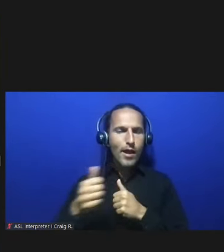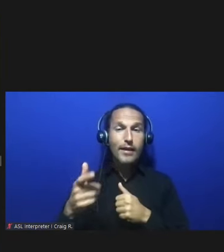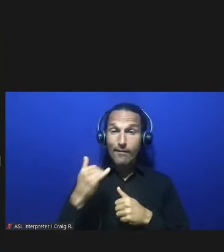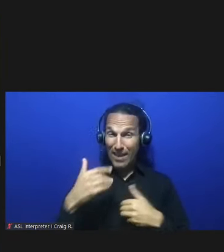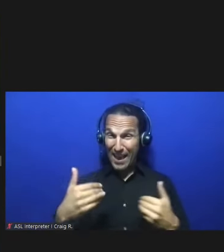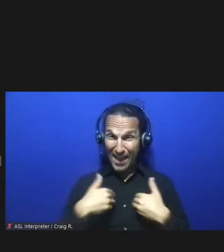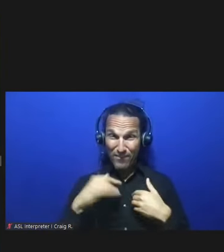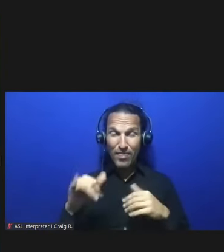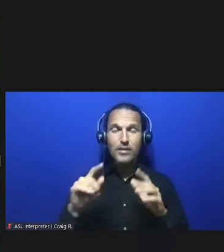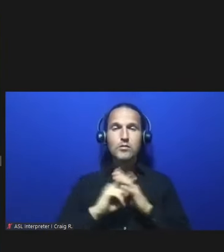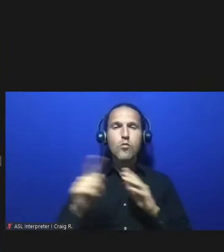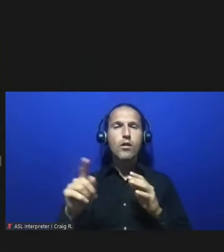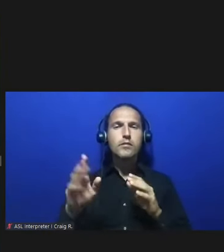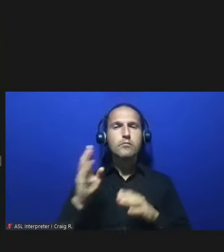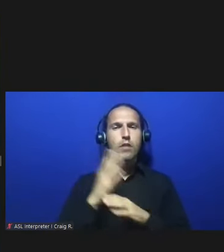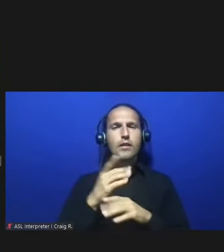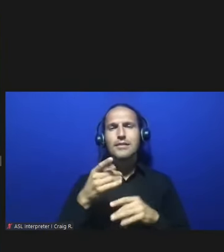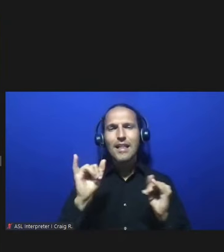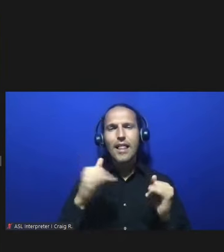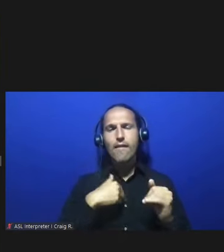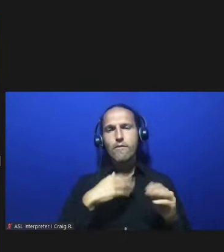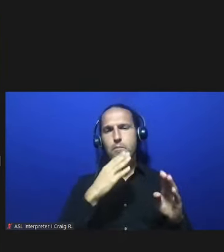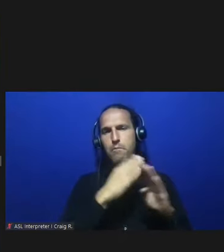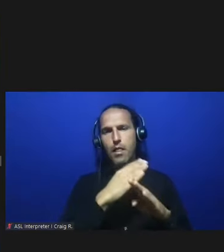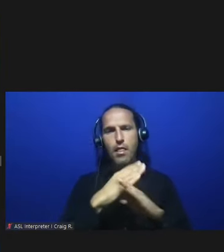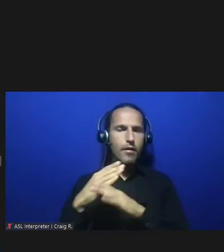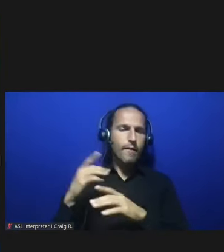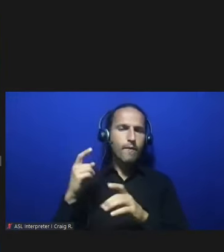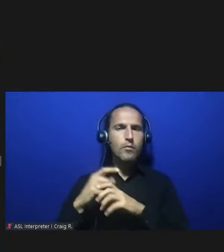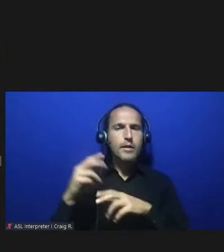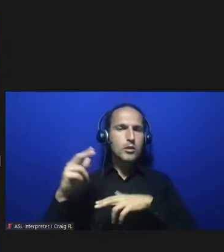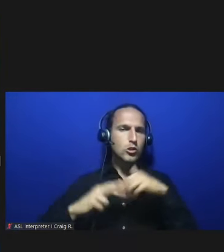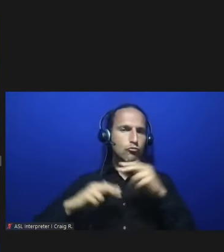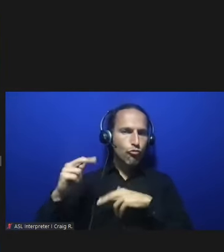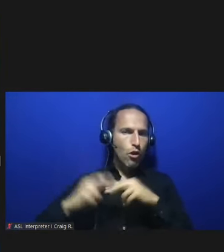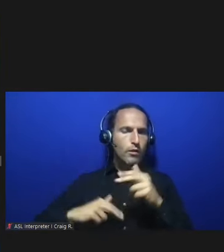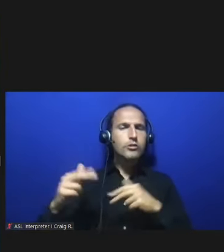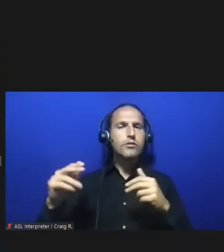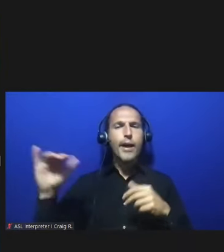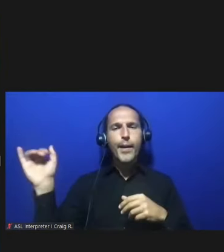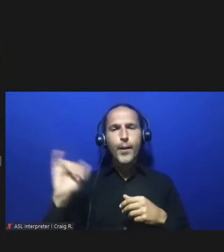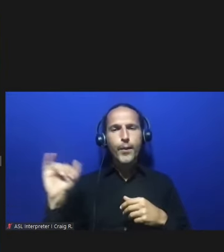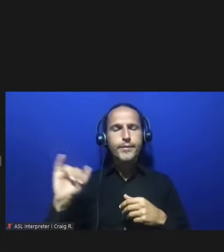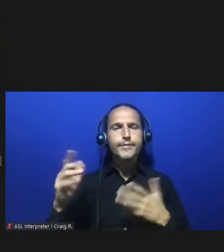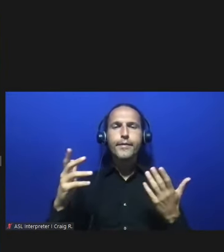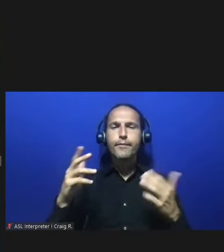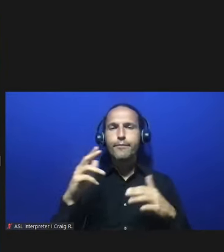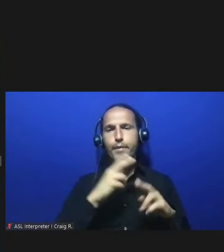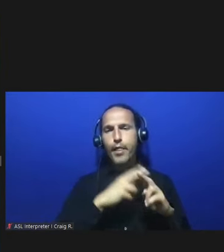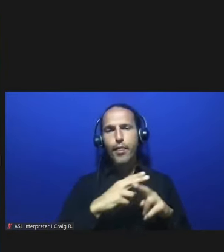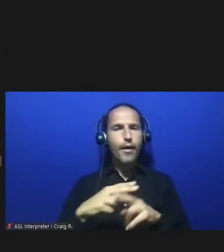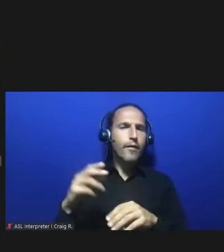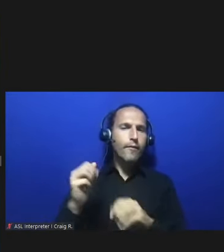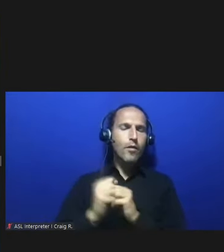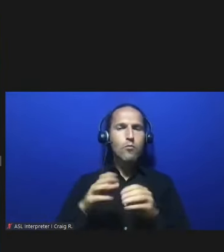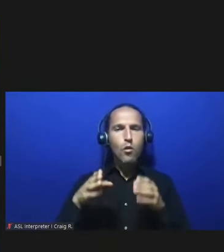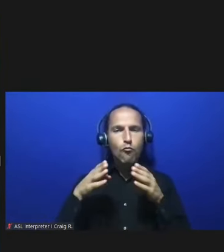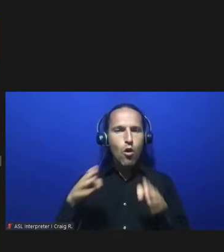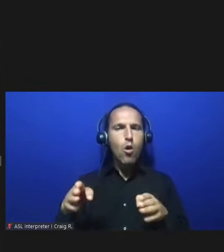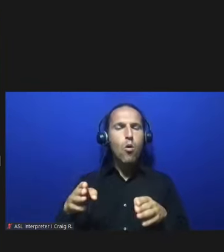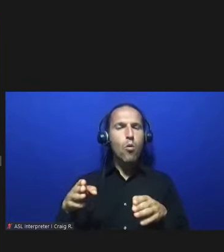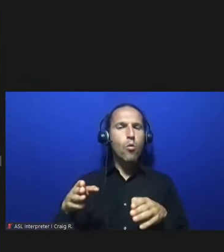express buses, you still have blockages from construction and blockages from roadsides